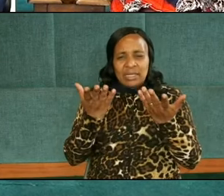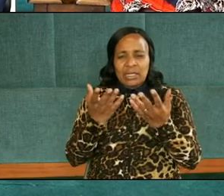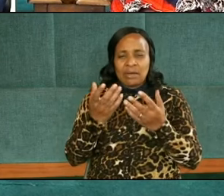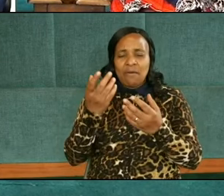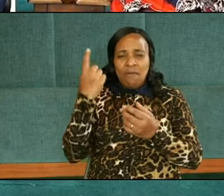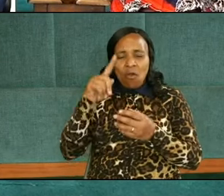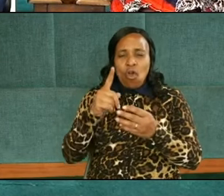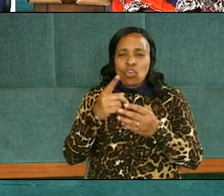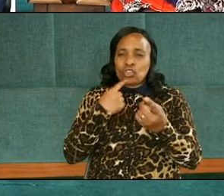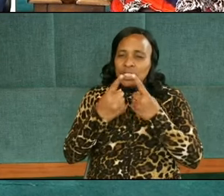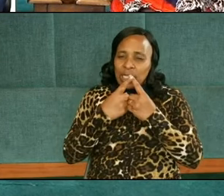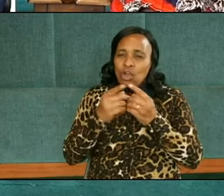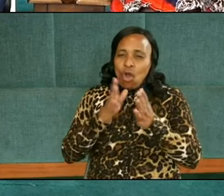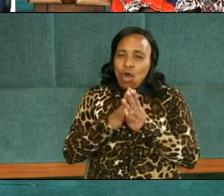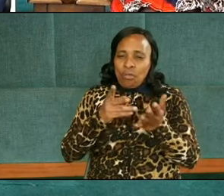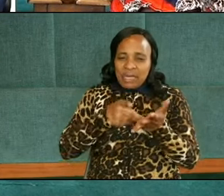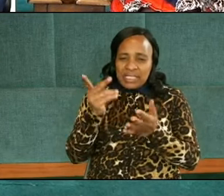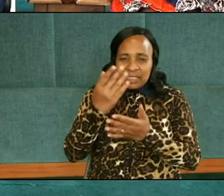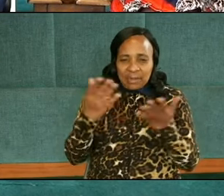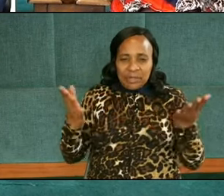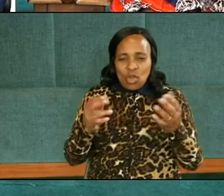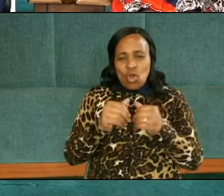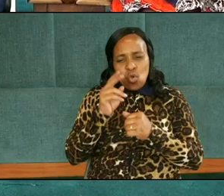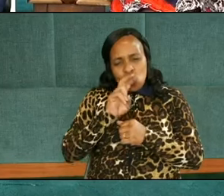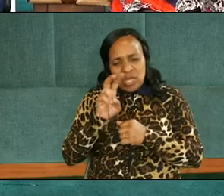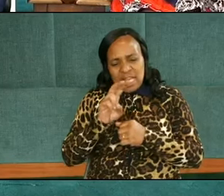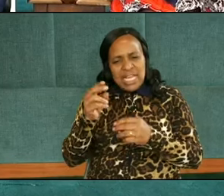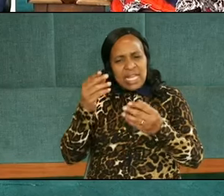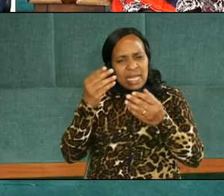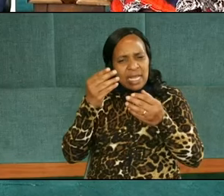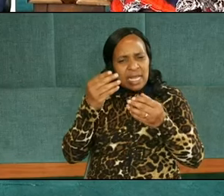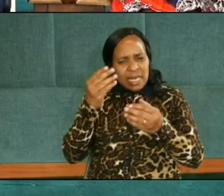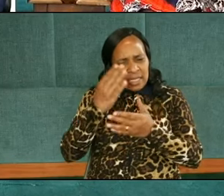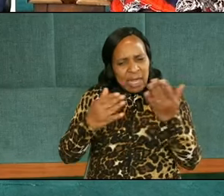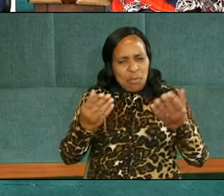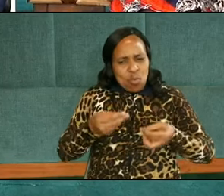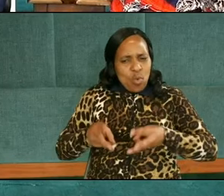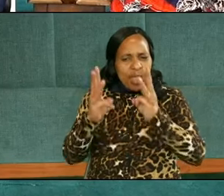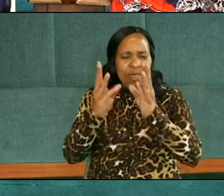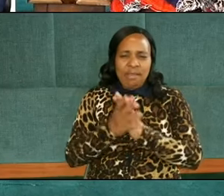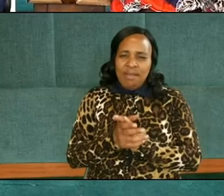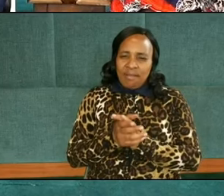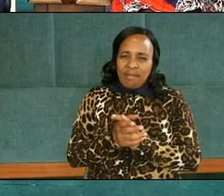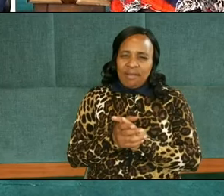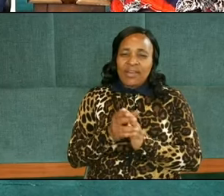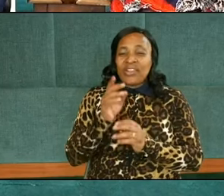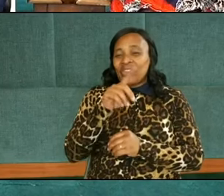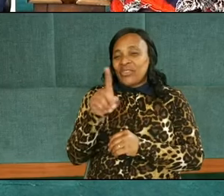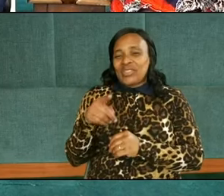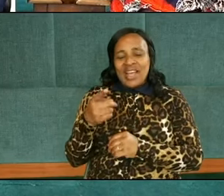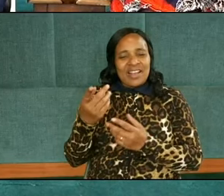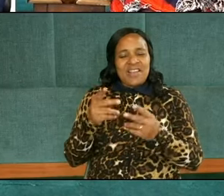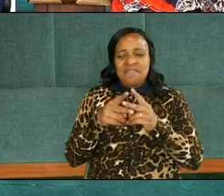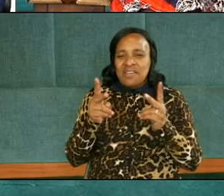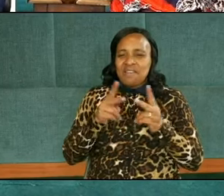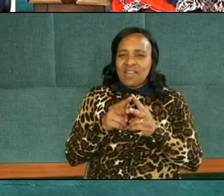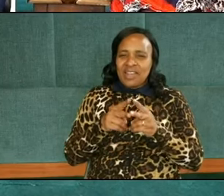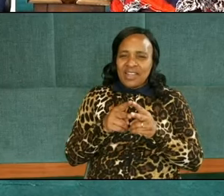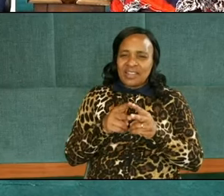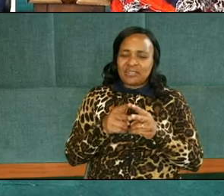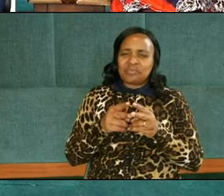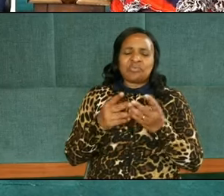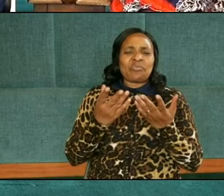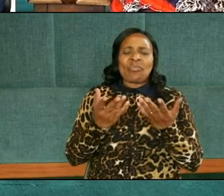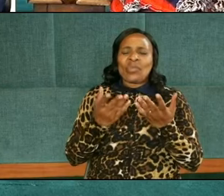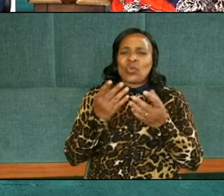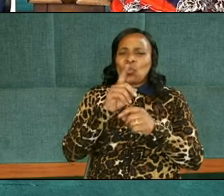saying something or looking or acting in a certain way? Wow. Sati. Those are like really loaded